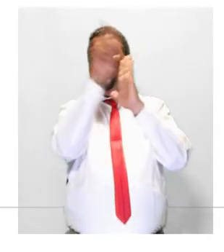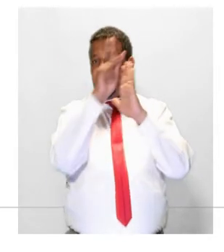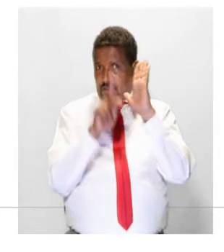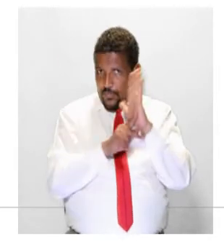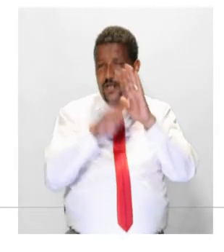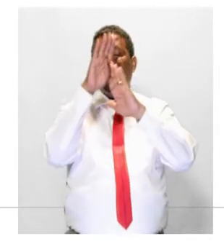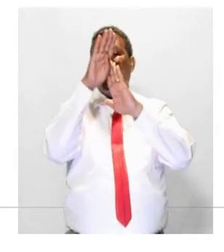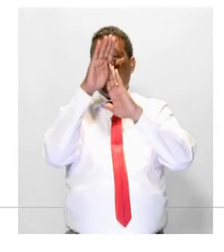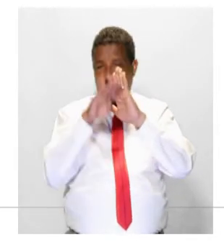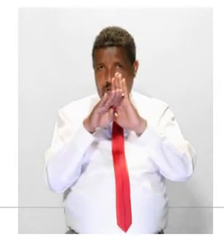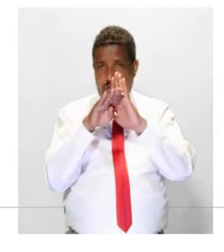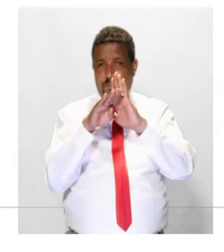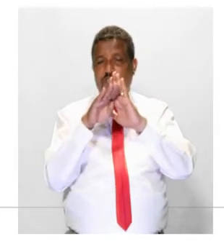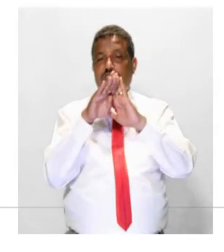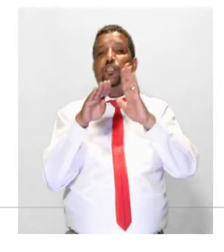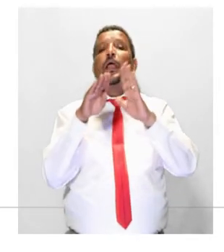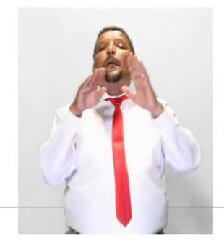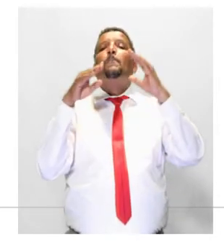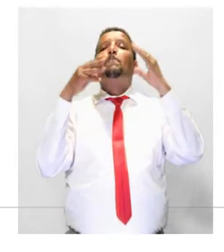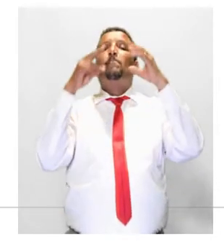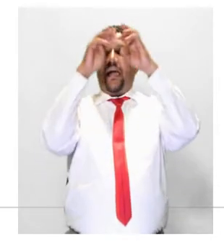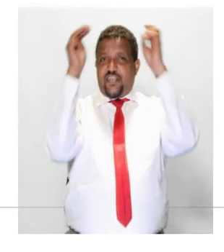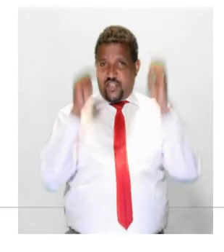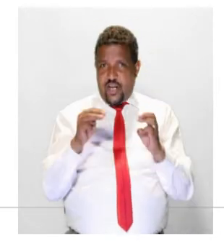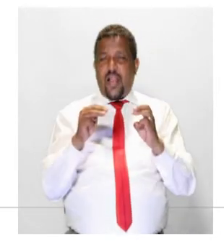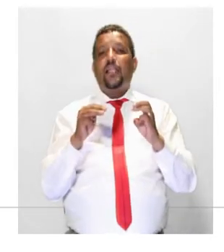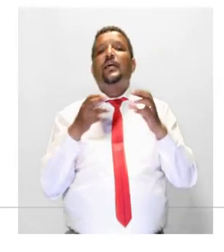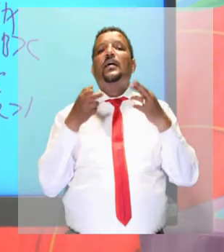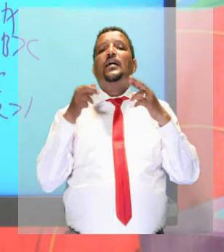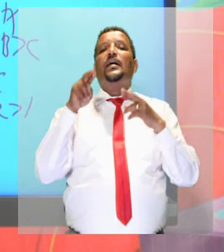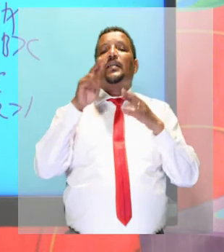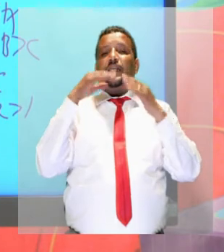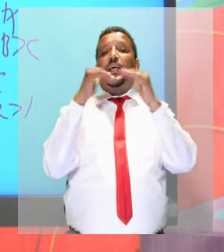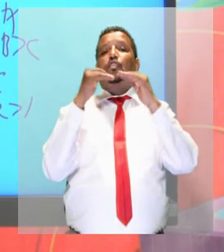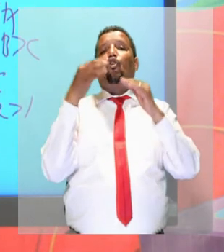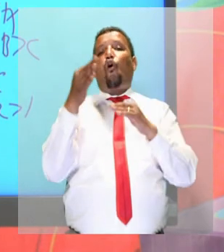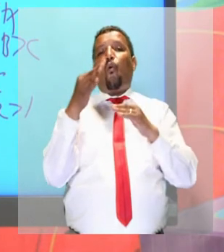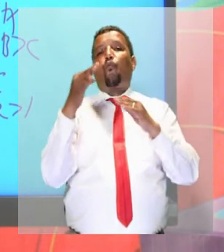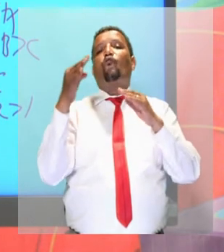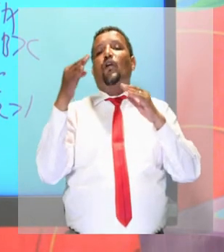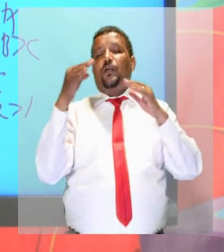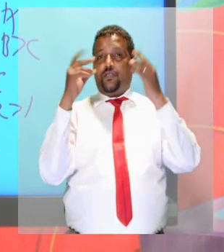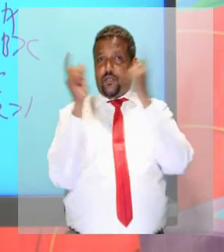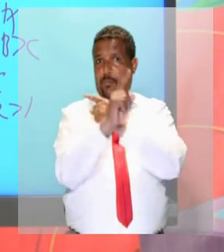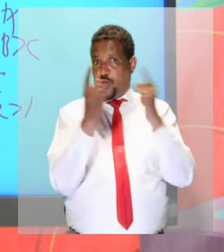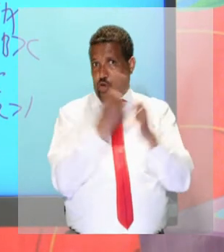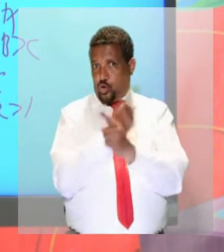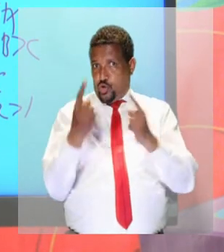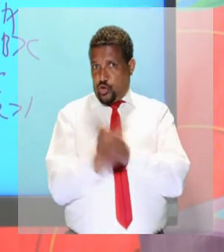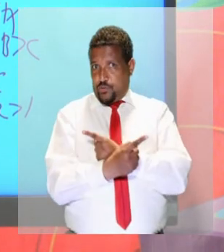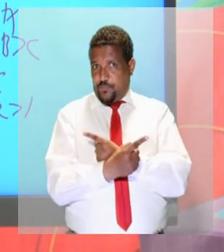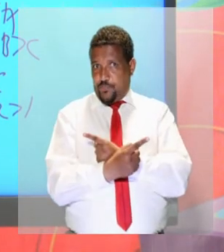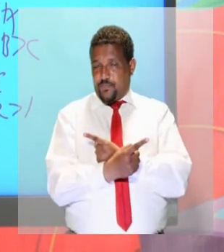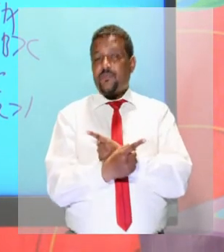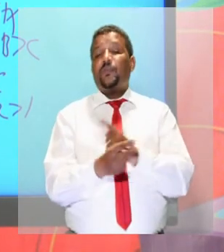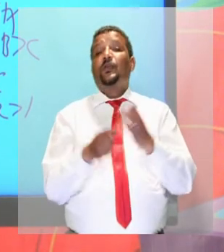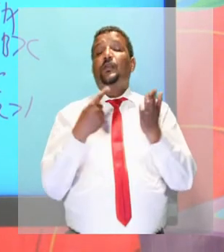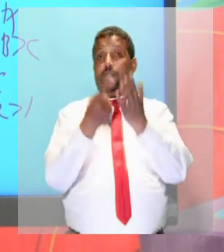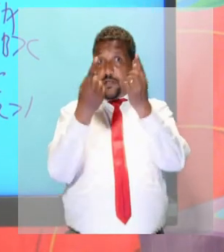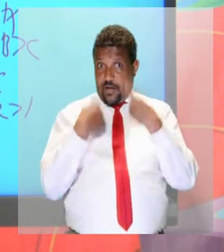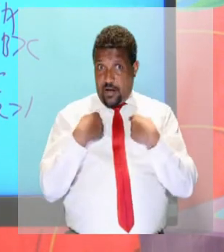diminishing marginal rate of substitution is in operation. The principle of diminishing marginal rate of substitution tells